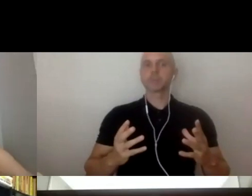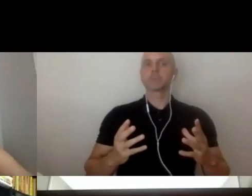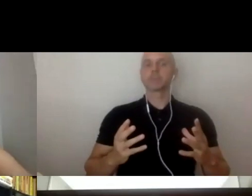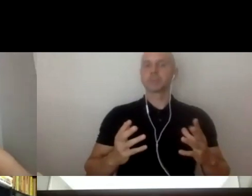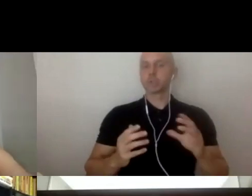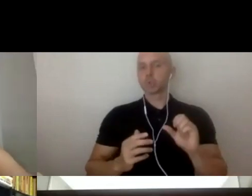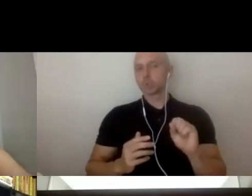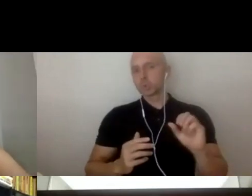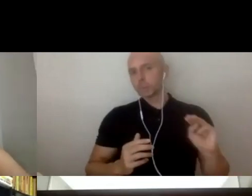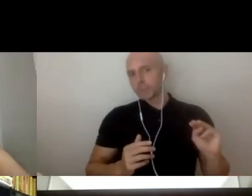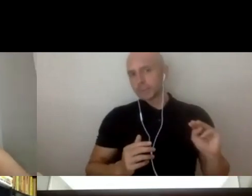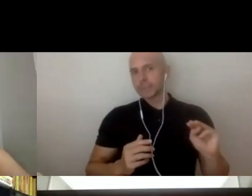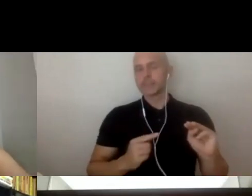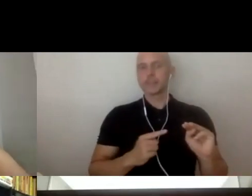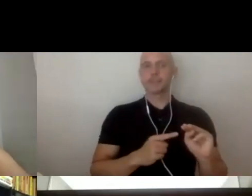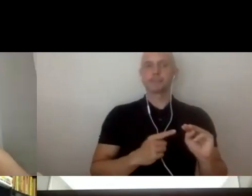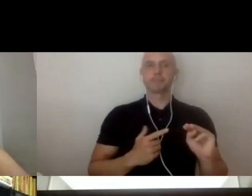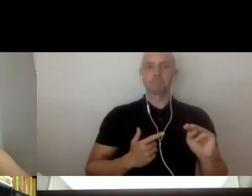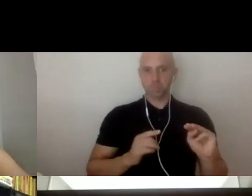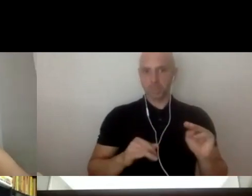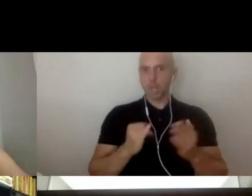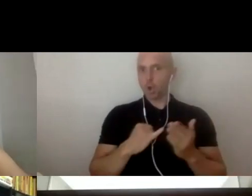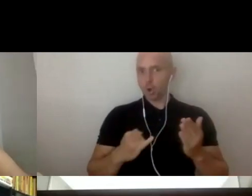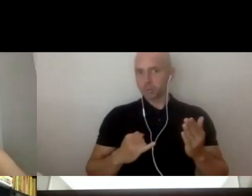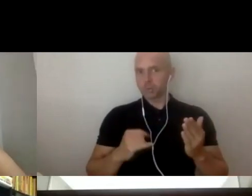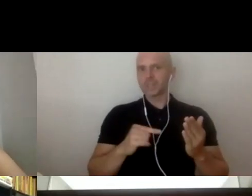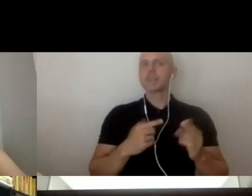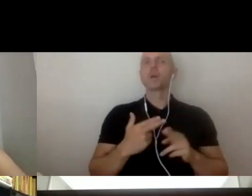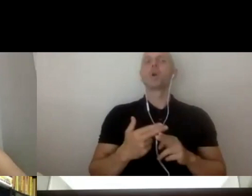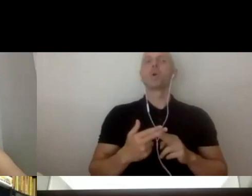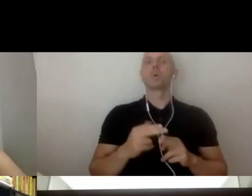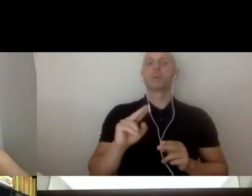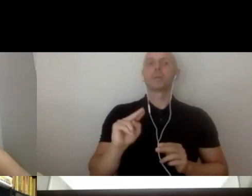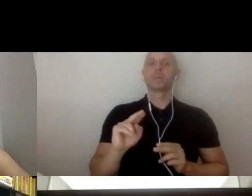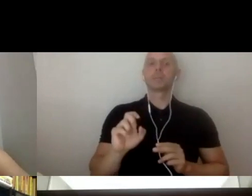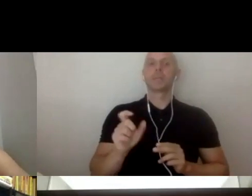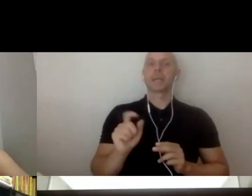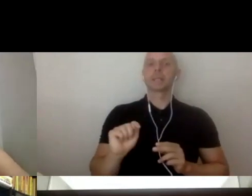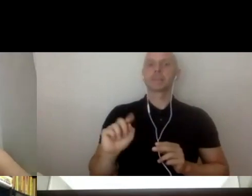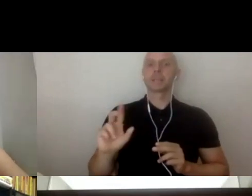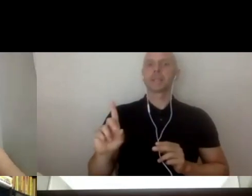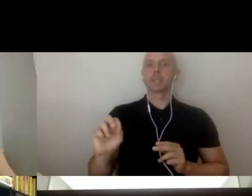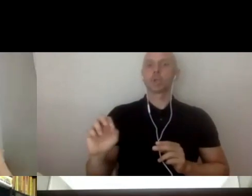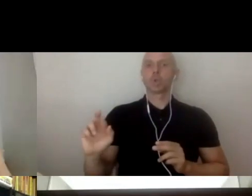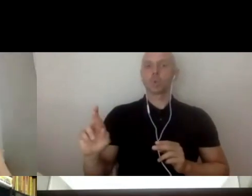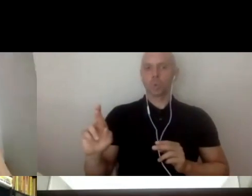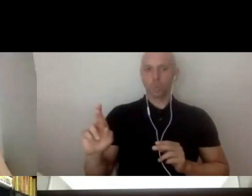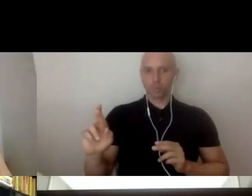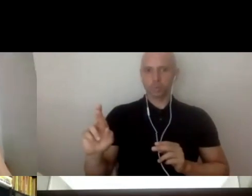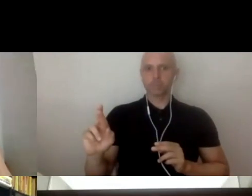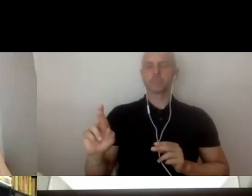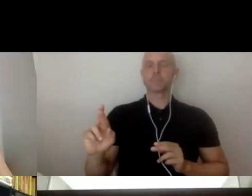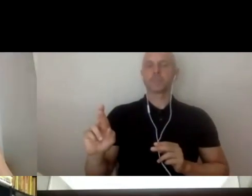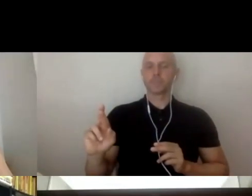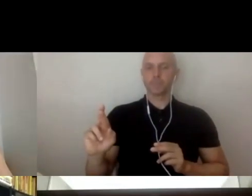So things like Nextdoor, various, WhatsApp chat groups, if you get into them, very